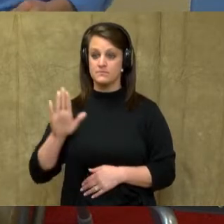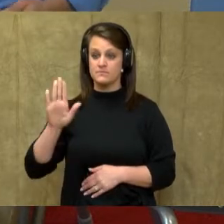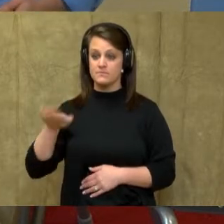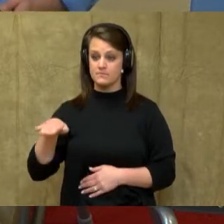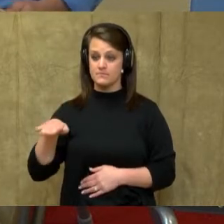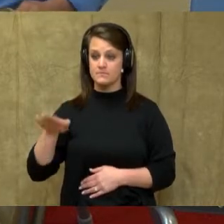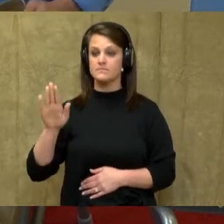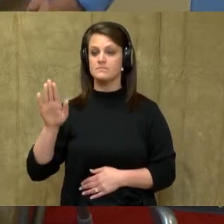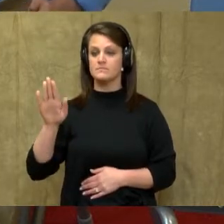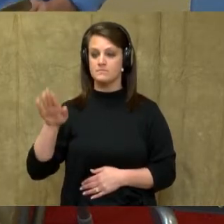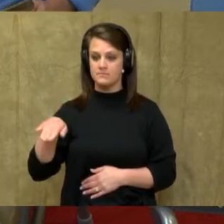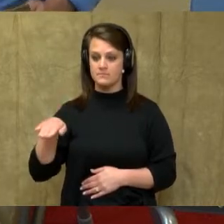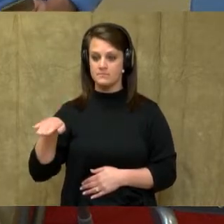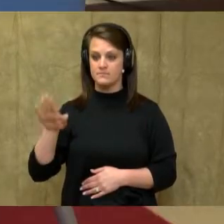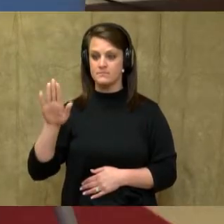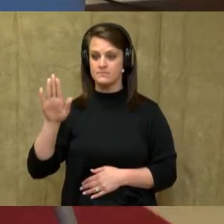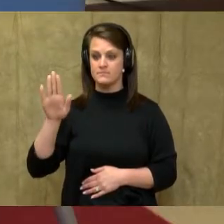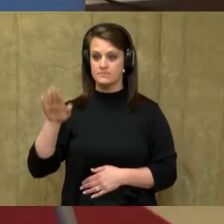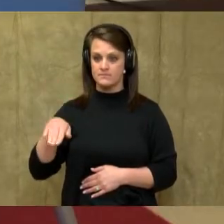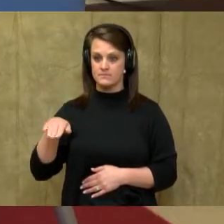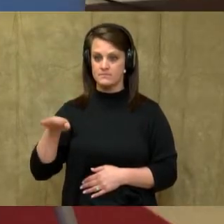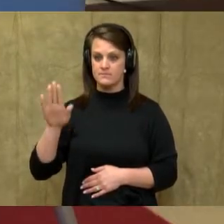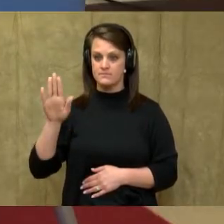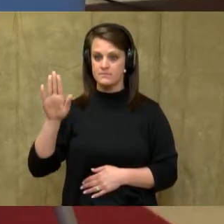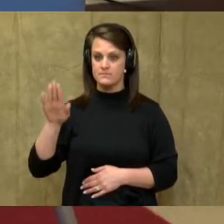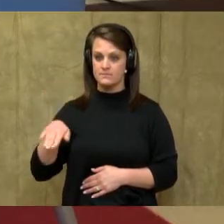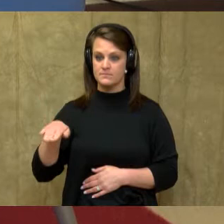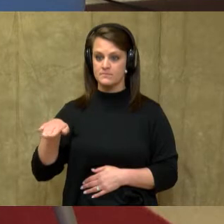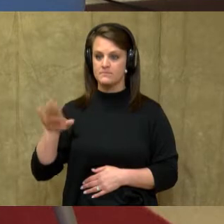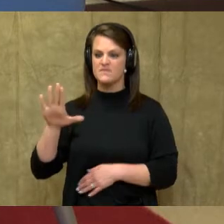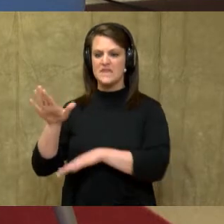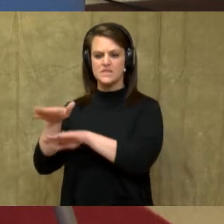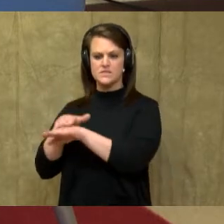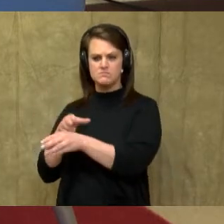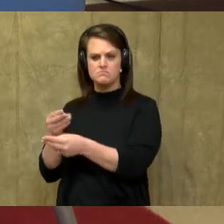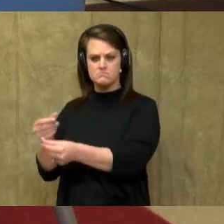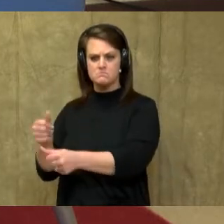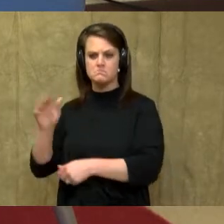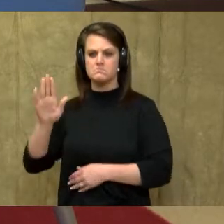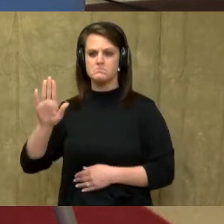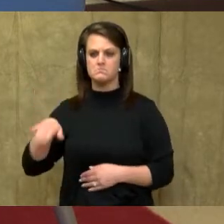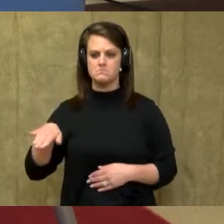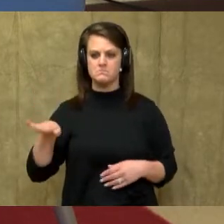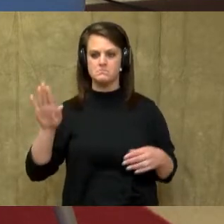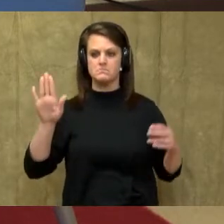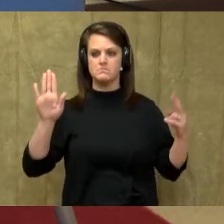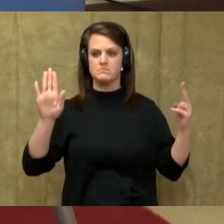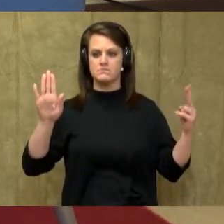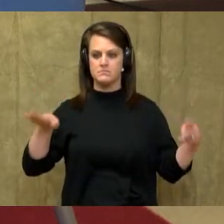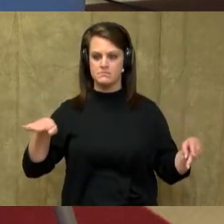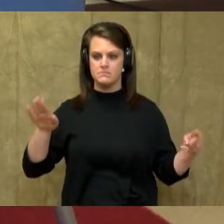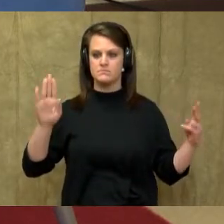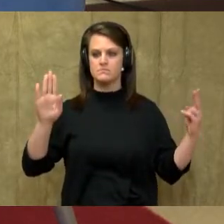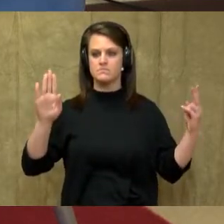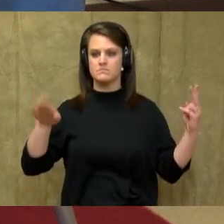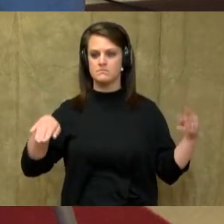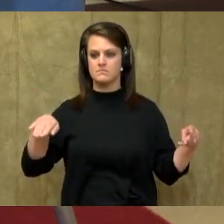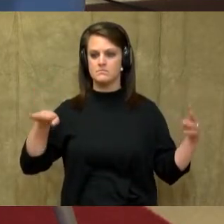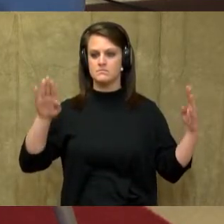Get that bass drum going again. Nice and slow. Snare.